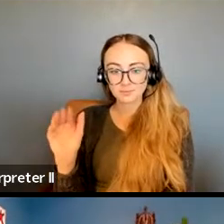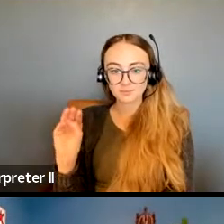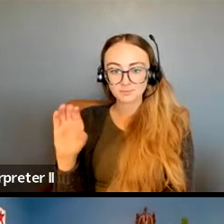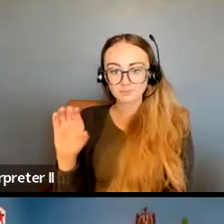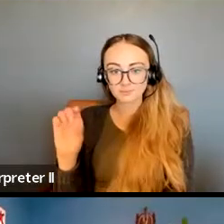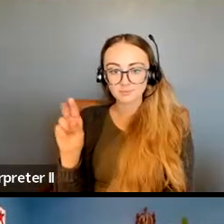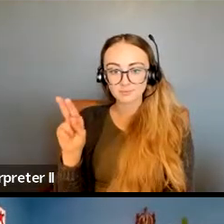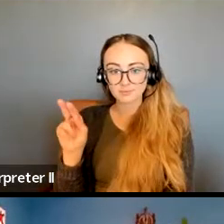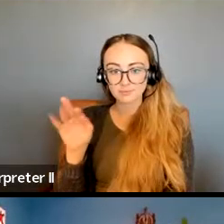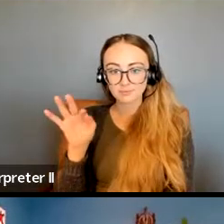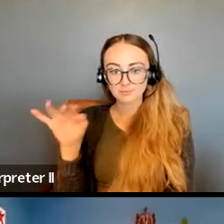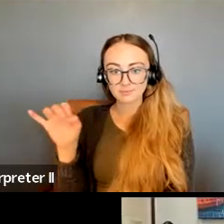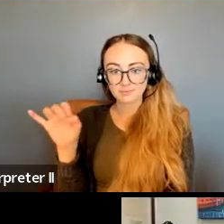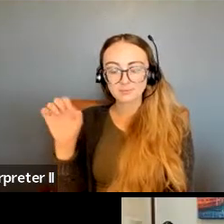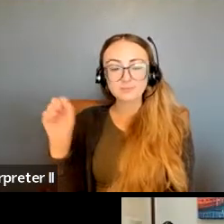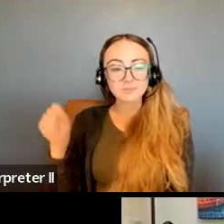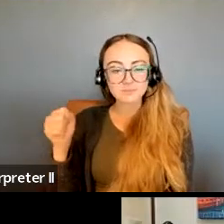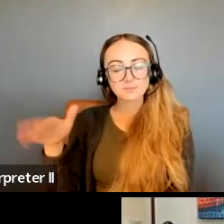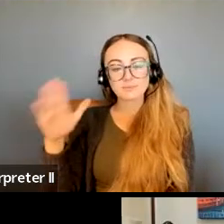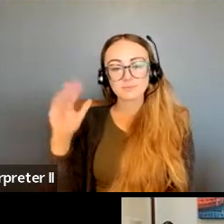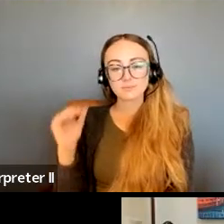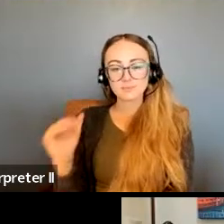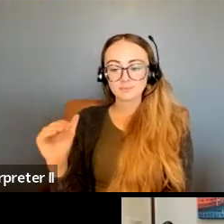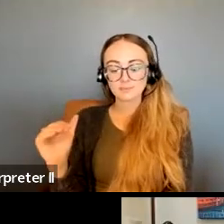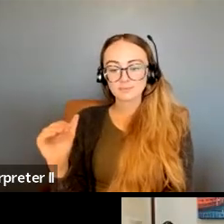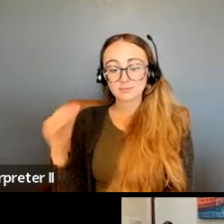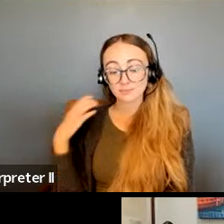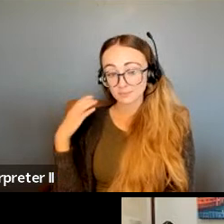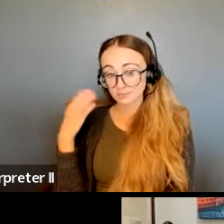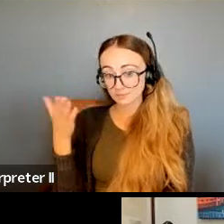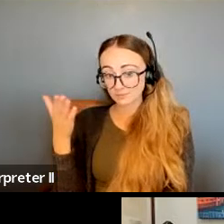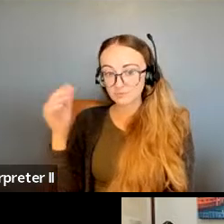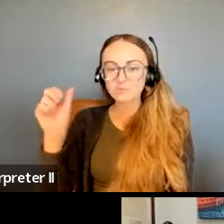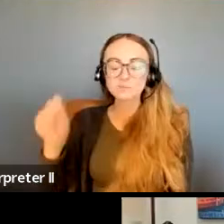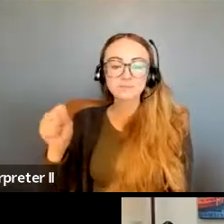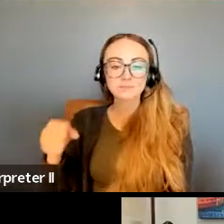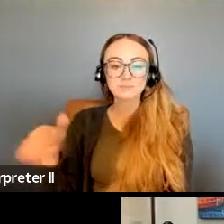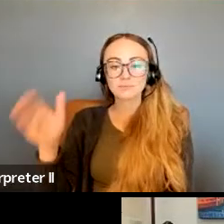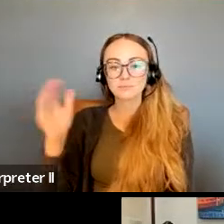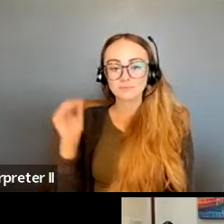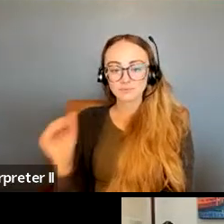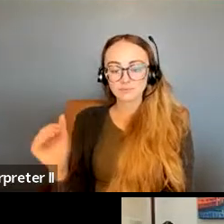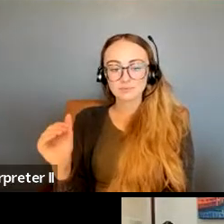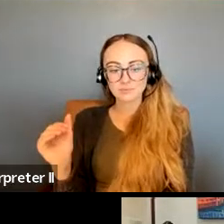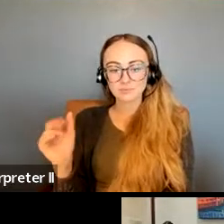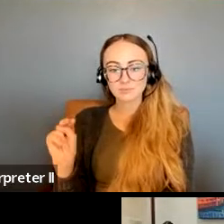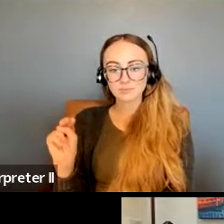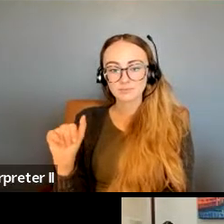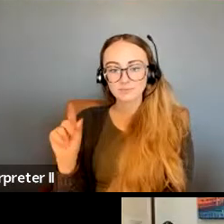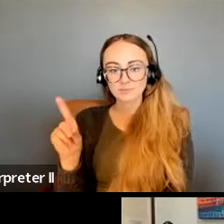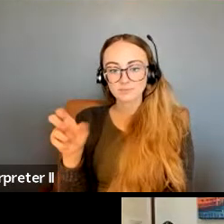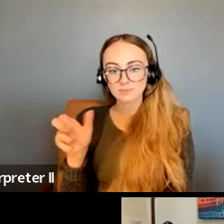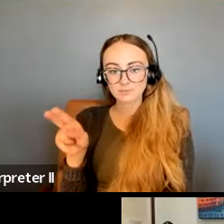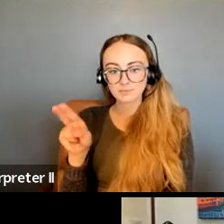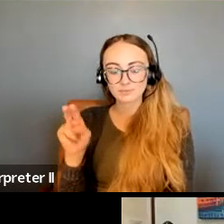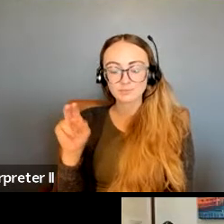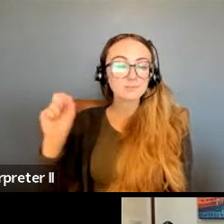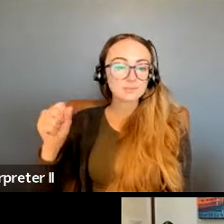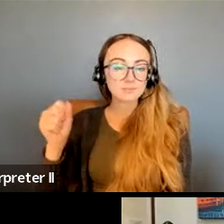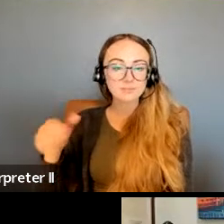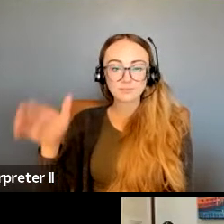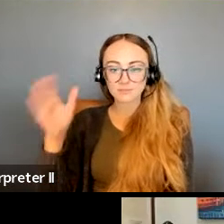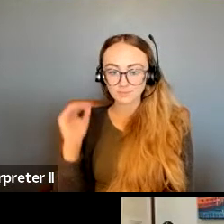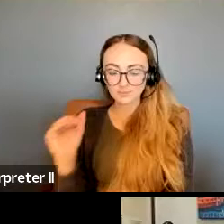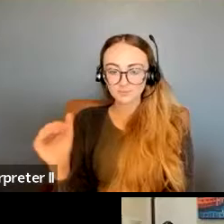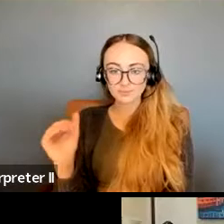McDuffie. Yes. Councilmember McDuffie votes yes. Chairman Mendelson. Yes. Chairman Mendelson votes yes. Councilmember Nadeau. Yes.